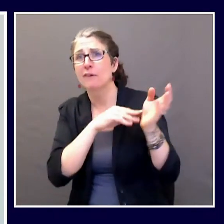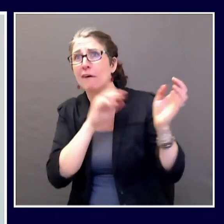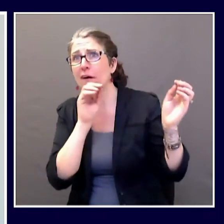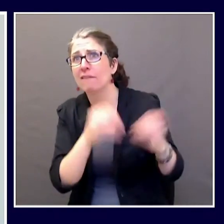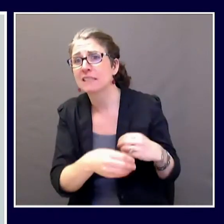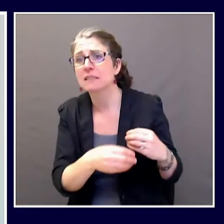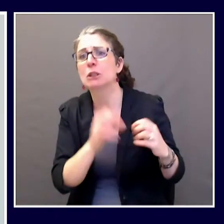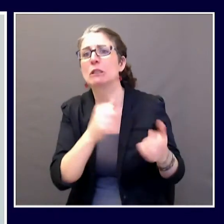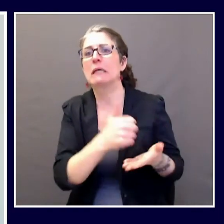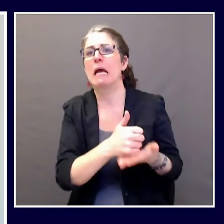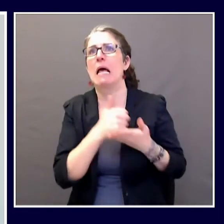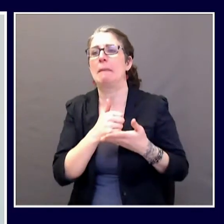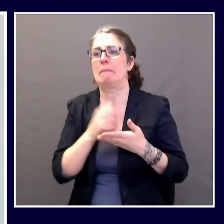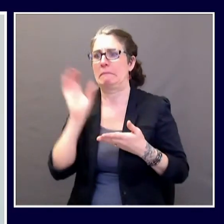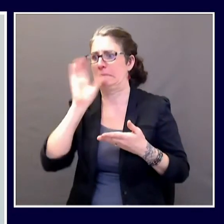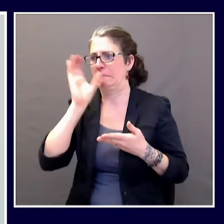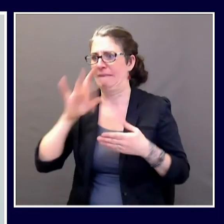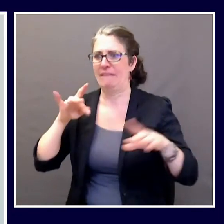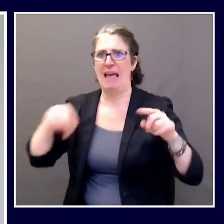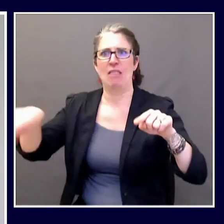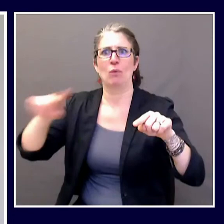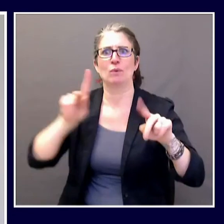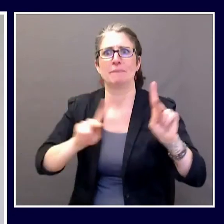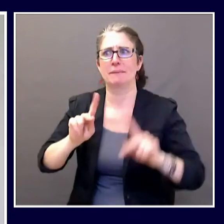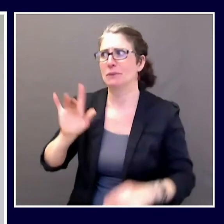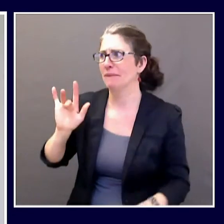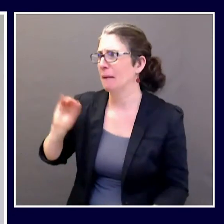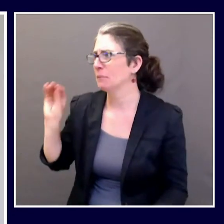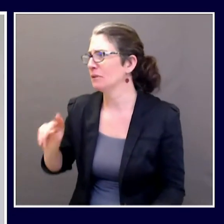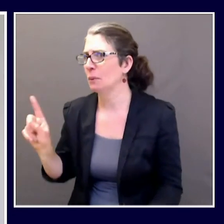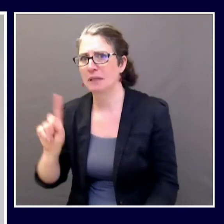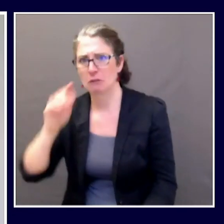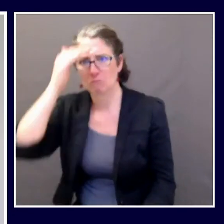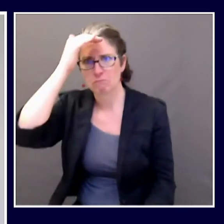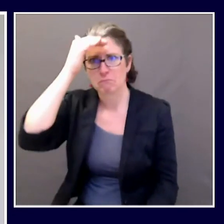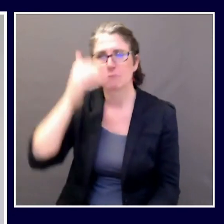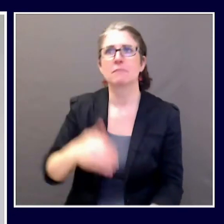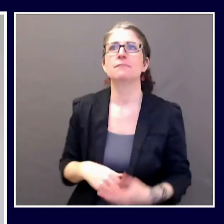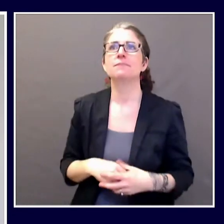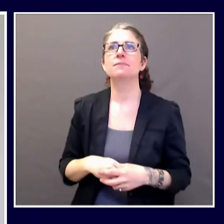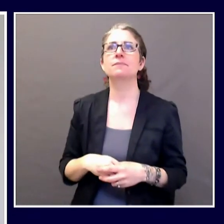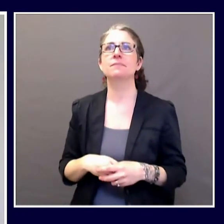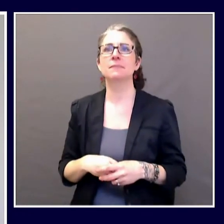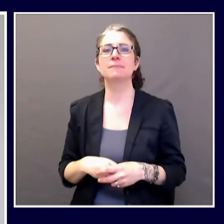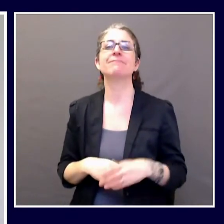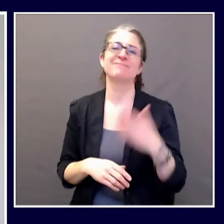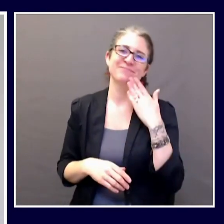missing. Thank you very much. Thanks, Patty. Over to Chris Costa next.